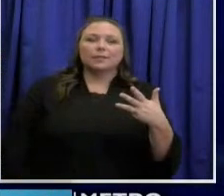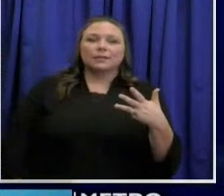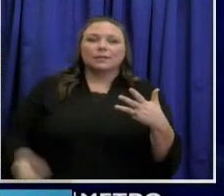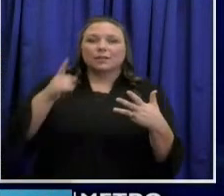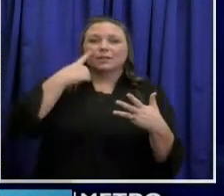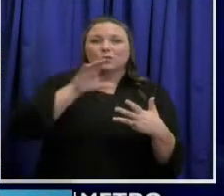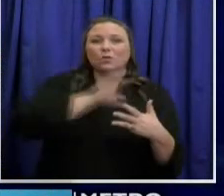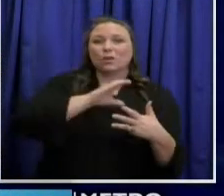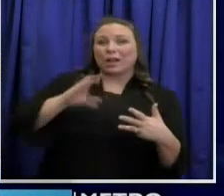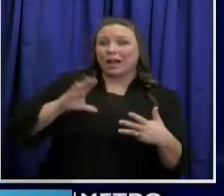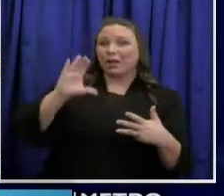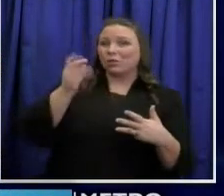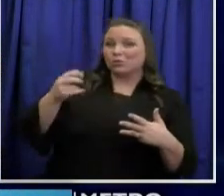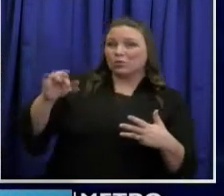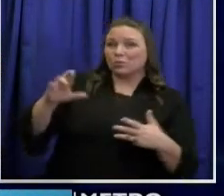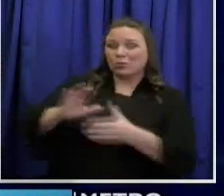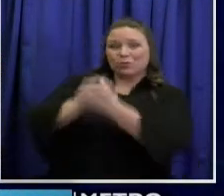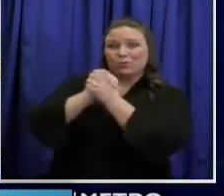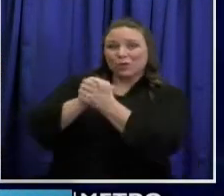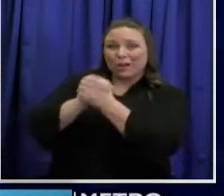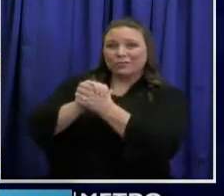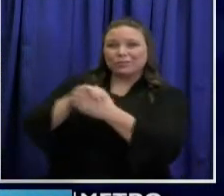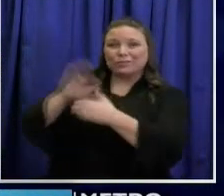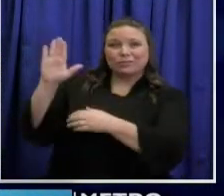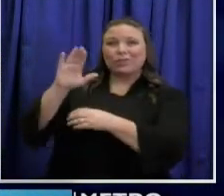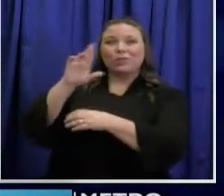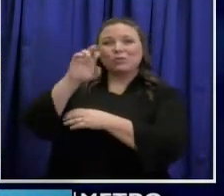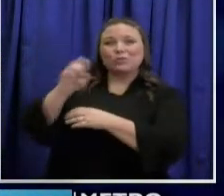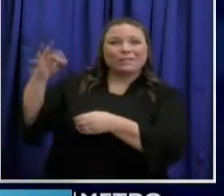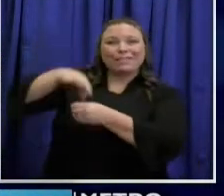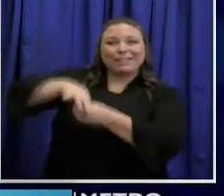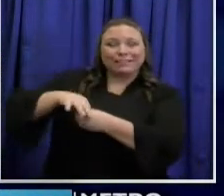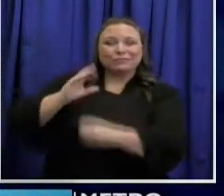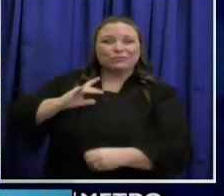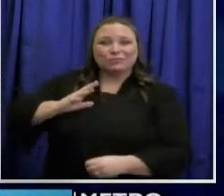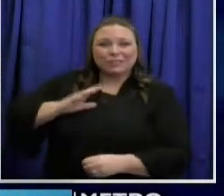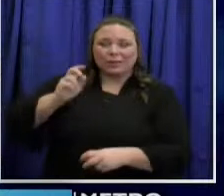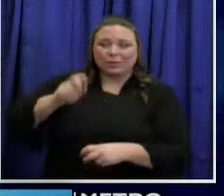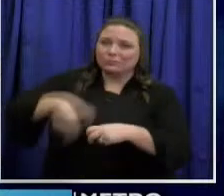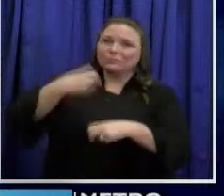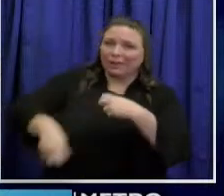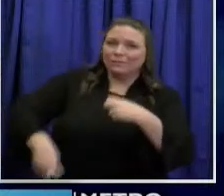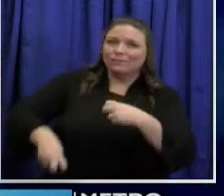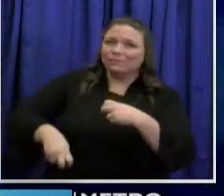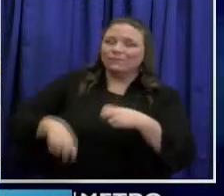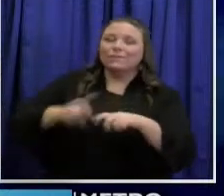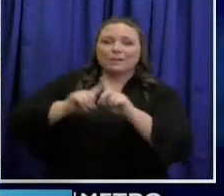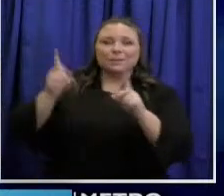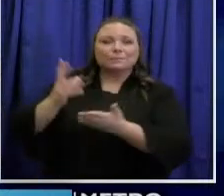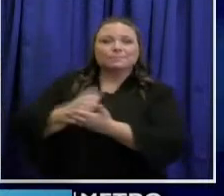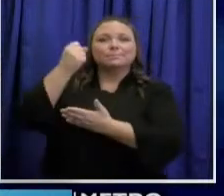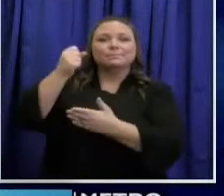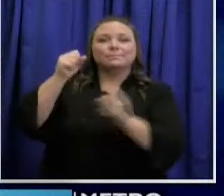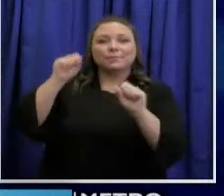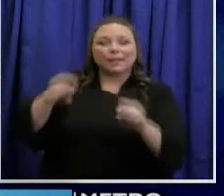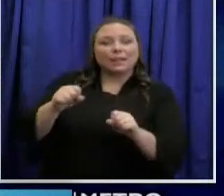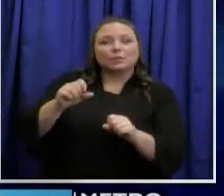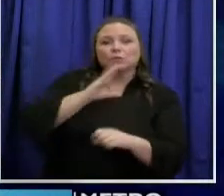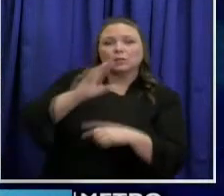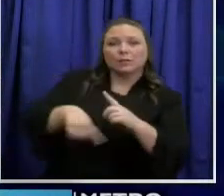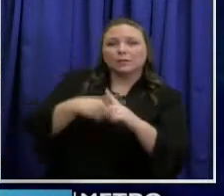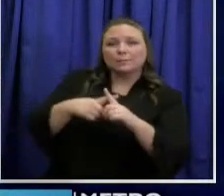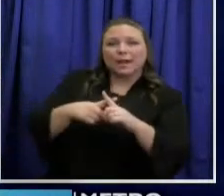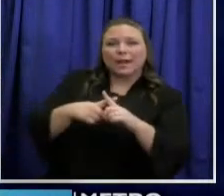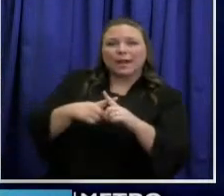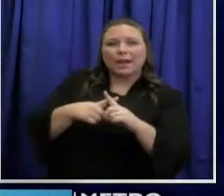Congressman Cooper, I'd like to say congratulations on your re-election. It was certainly a tough fight. Can he speak to what's the